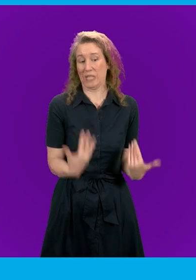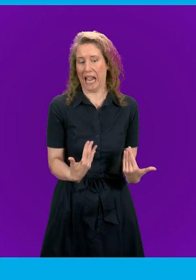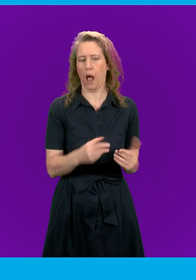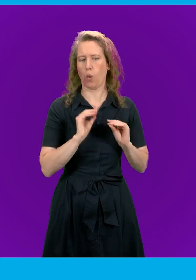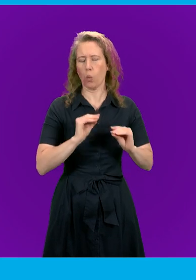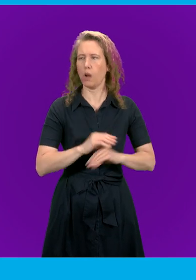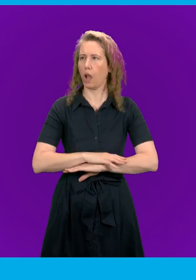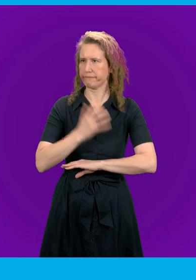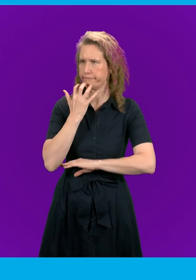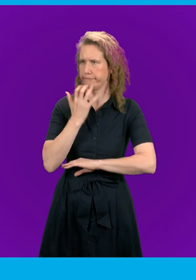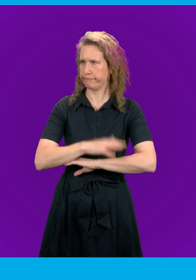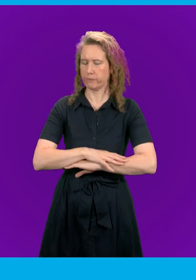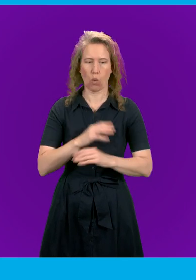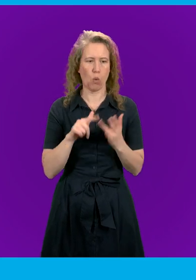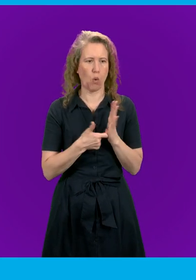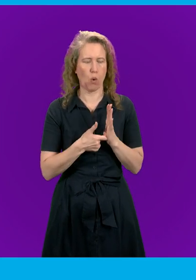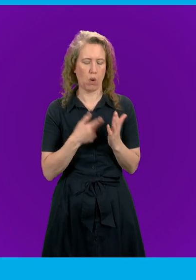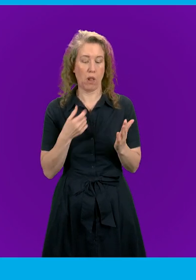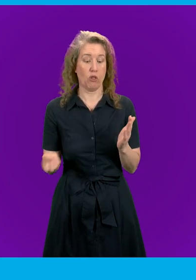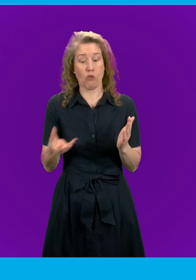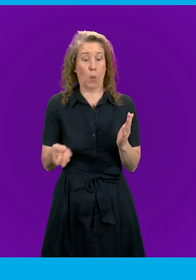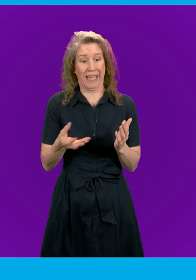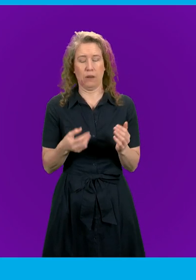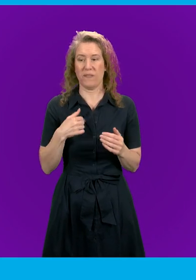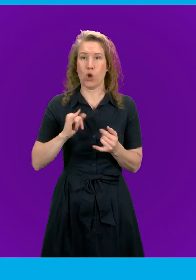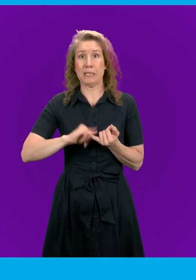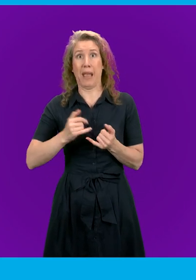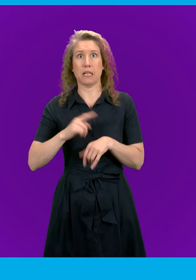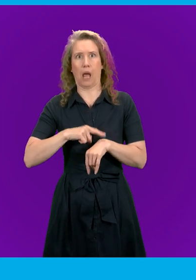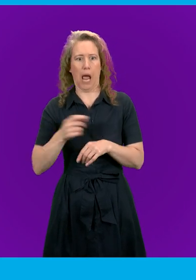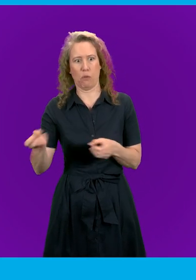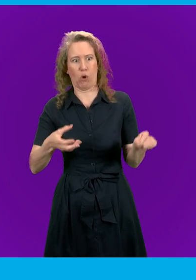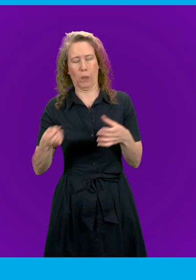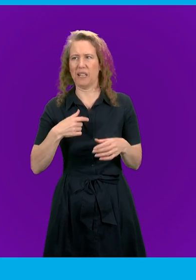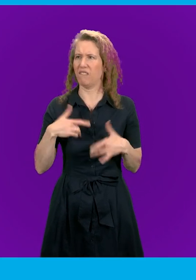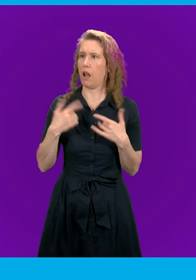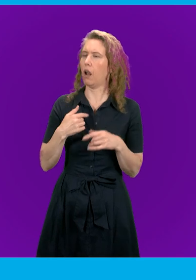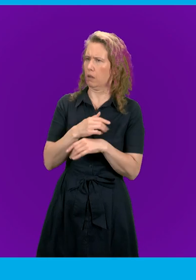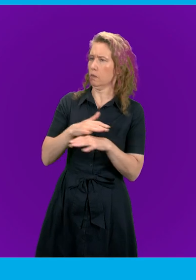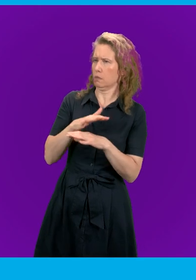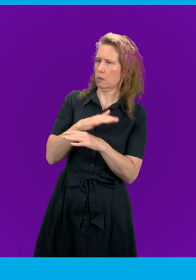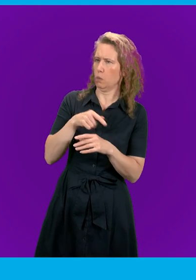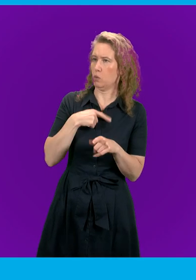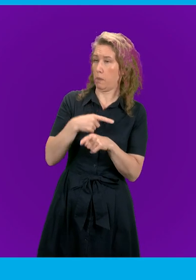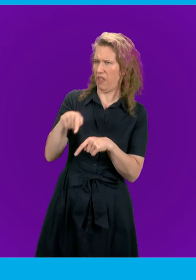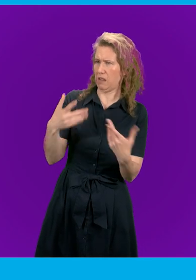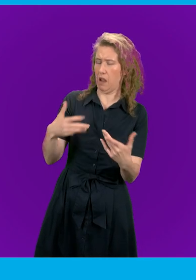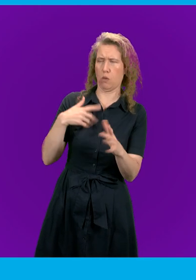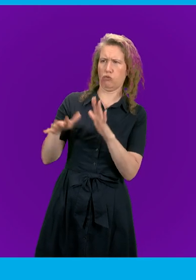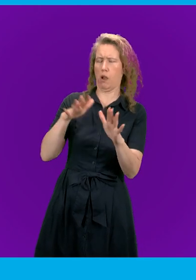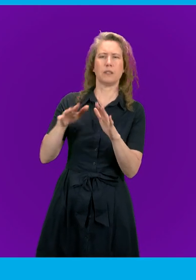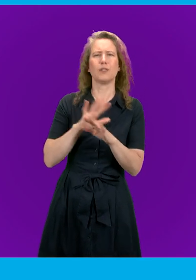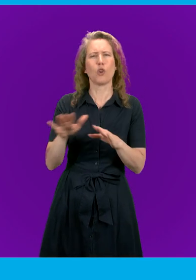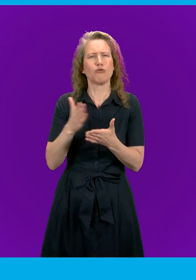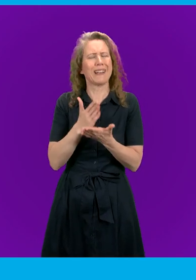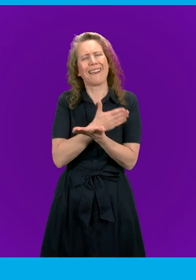or just we'll throw it in there, we've got some spare time, because that's what it often felt like, at least for us.